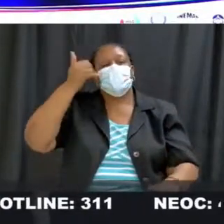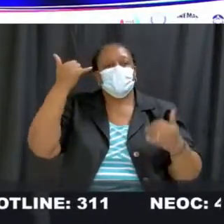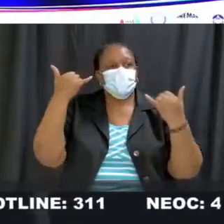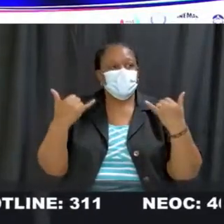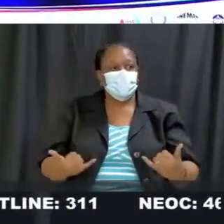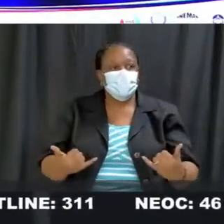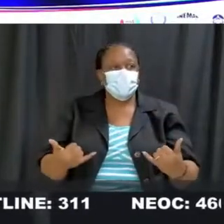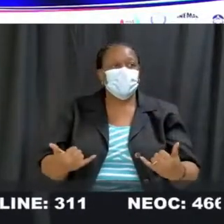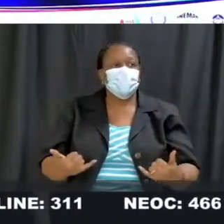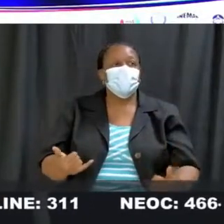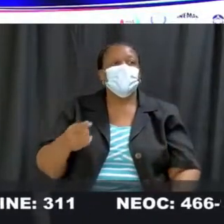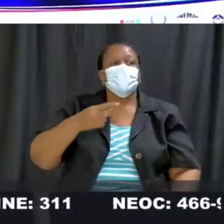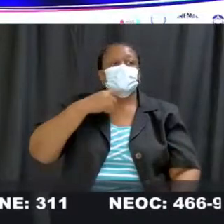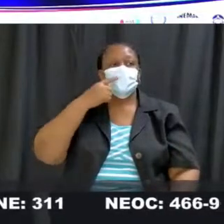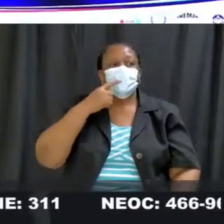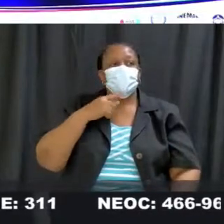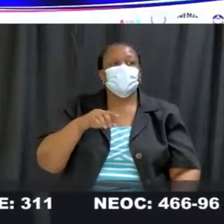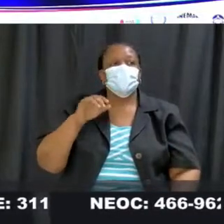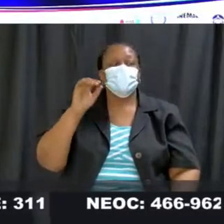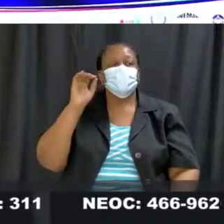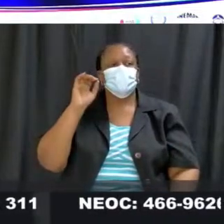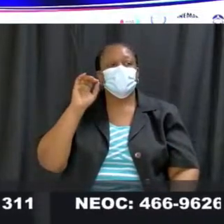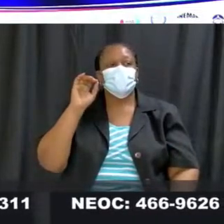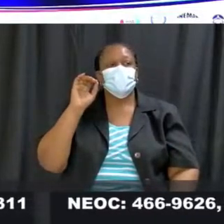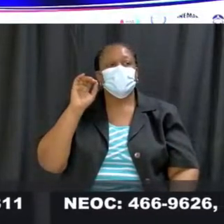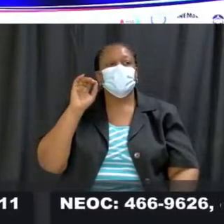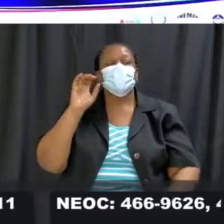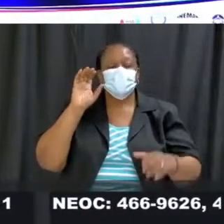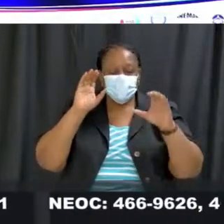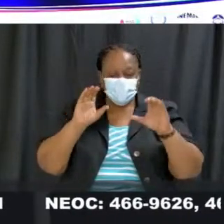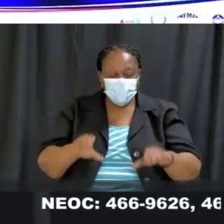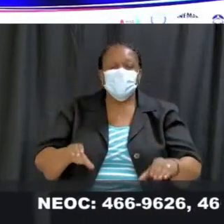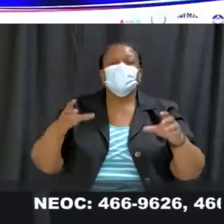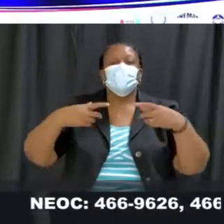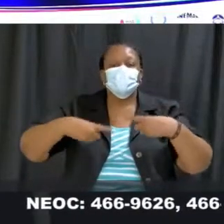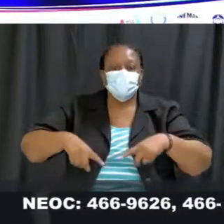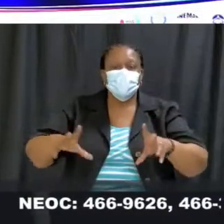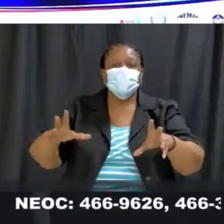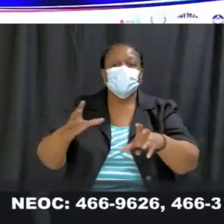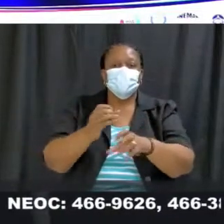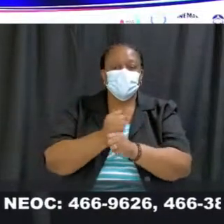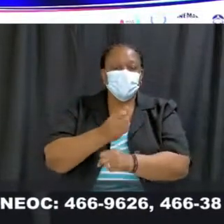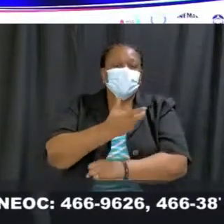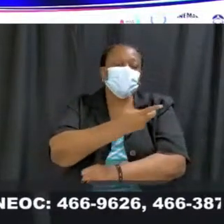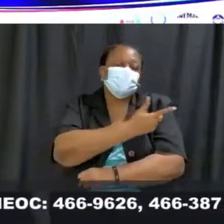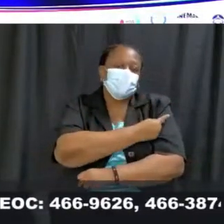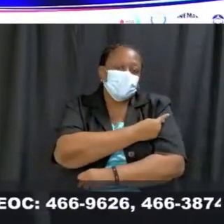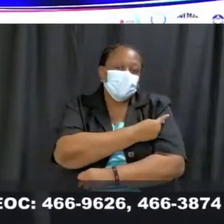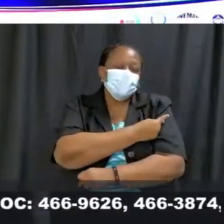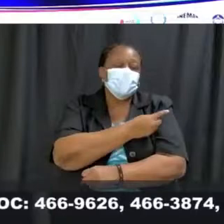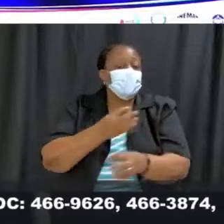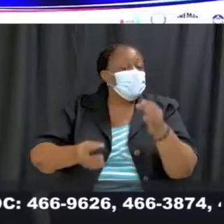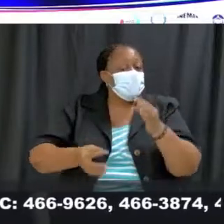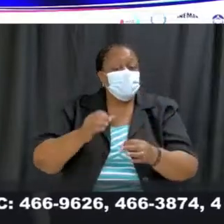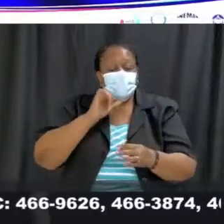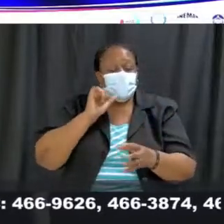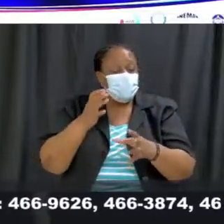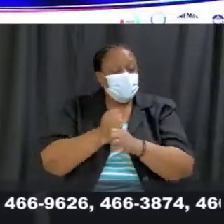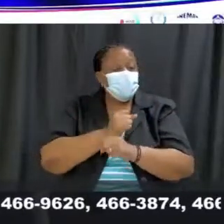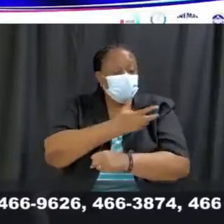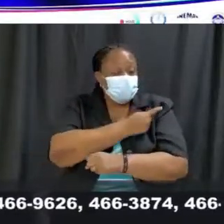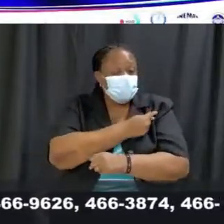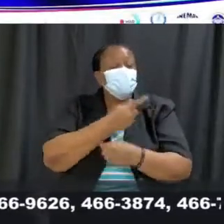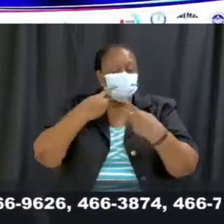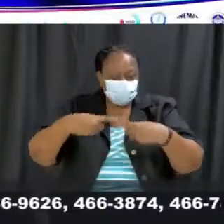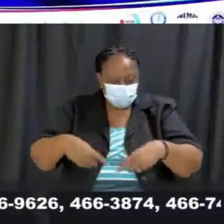it's advised, it's recommended that you do accept the COVID-19 vaccine if you haven't done so already.